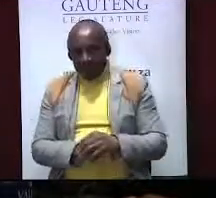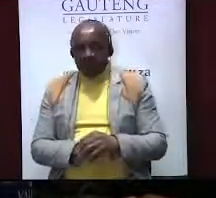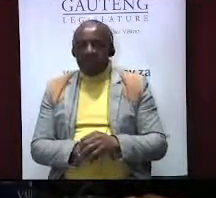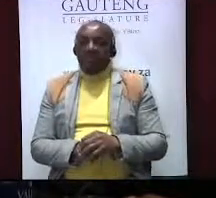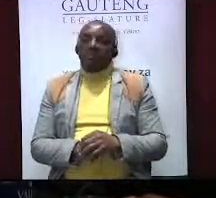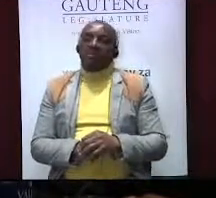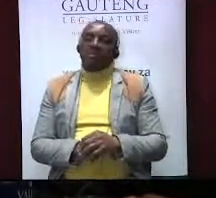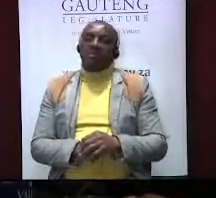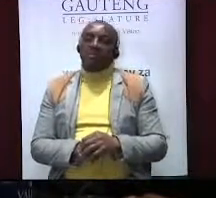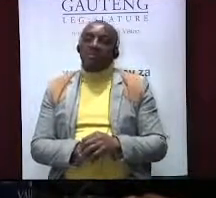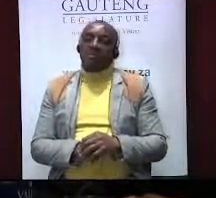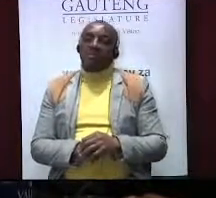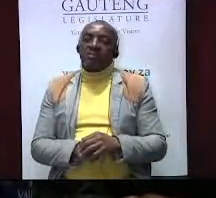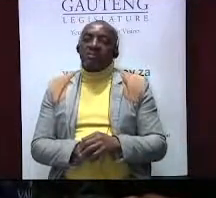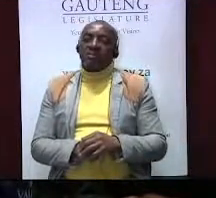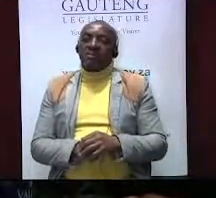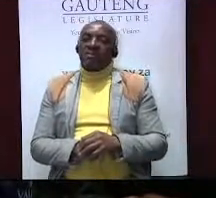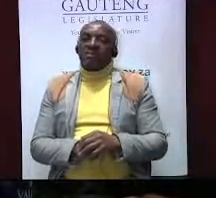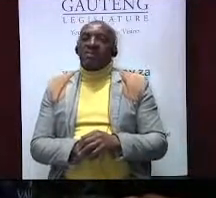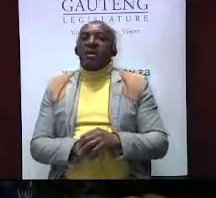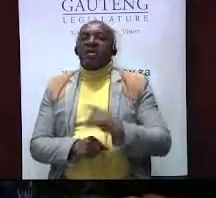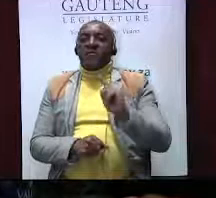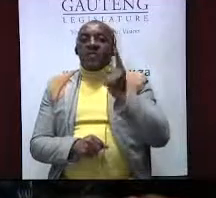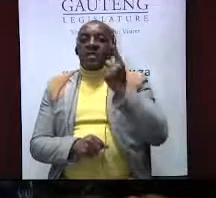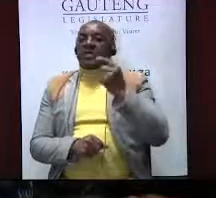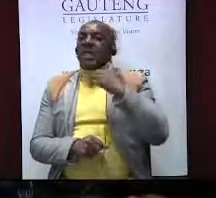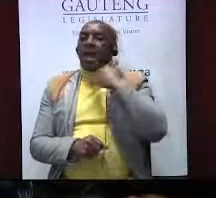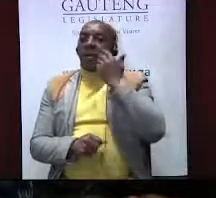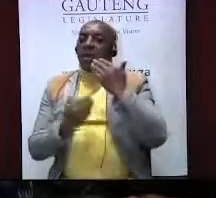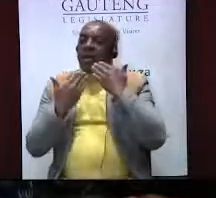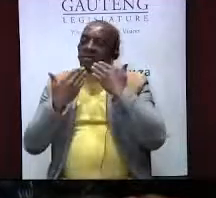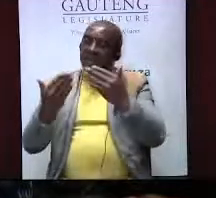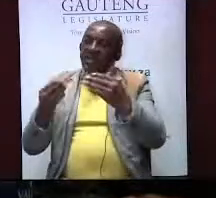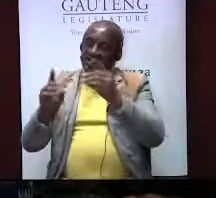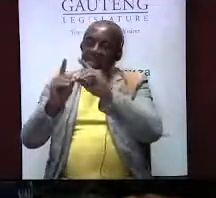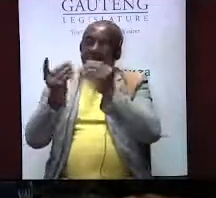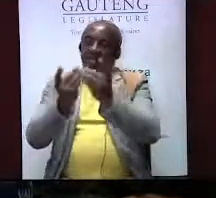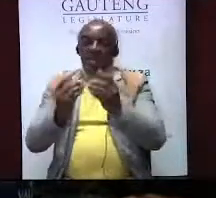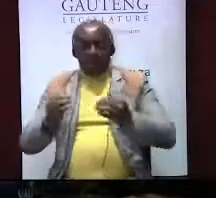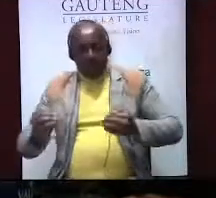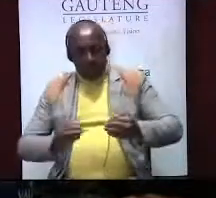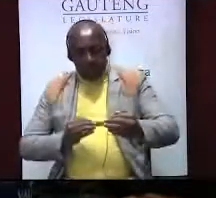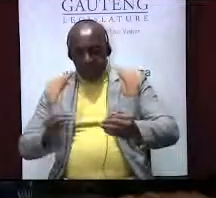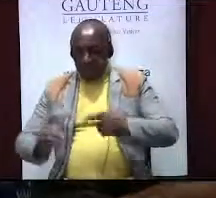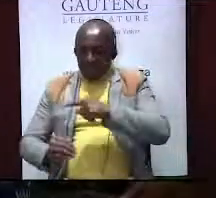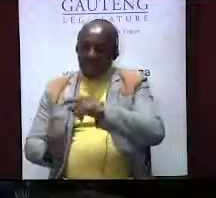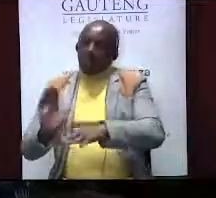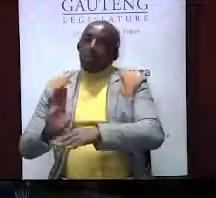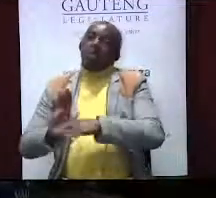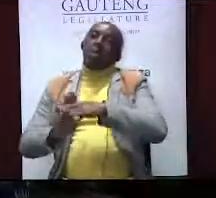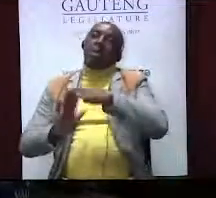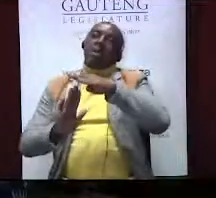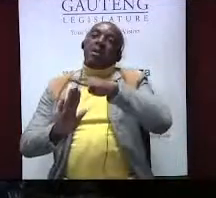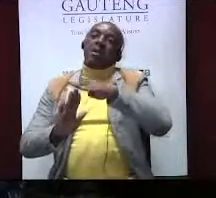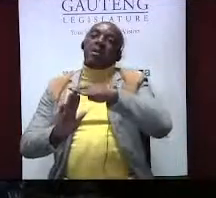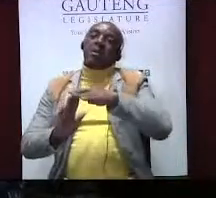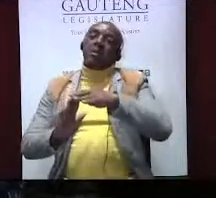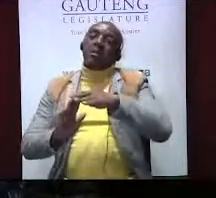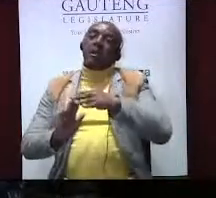Let me thank the department by arranging this kind of a program where the